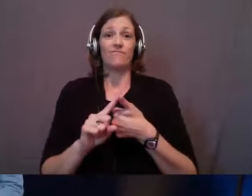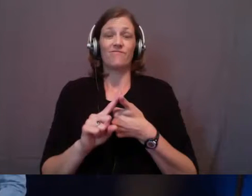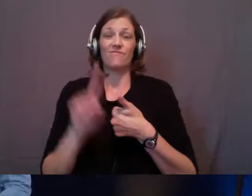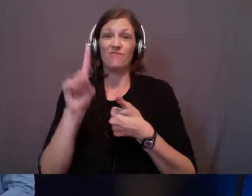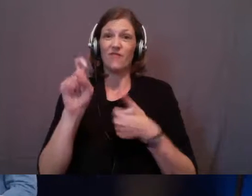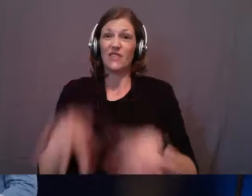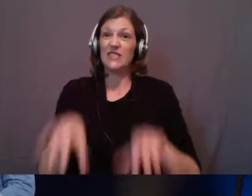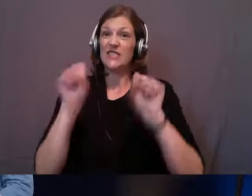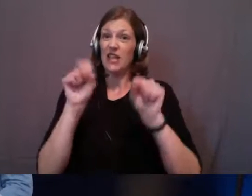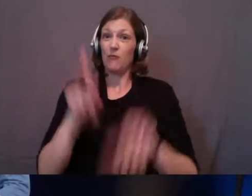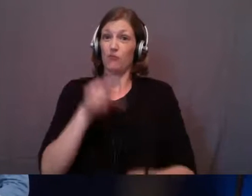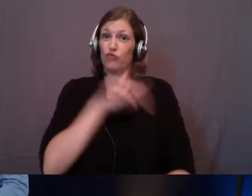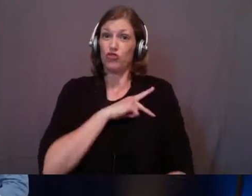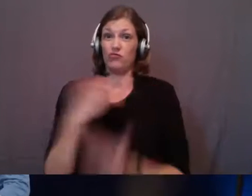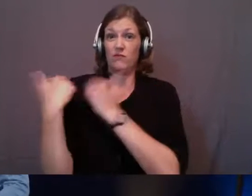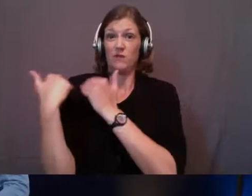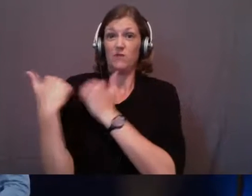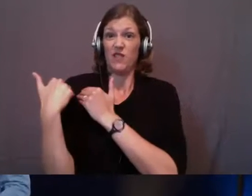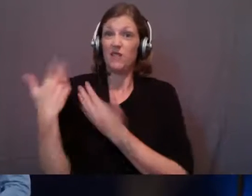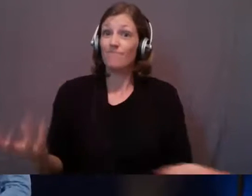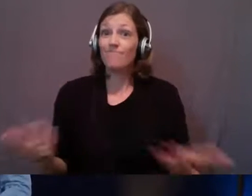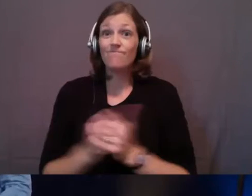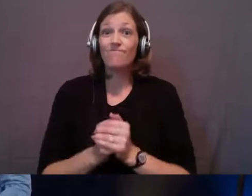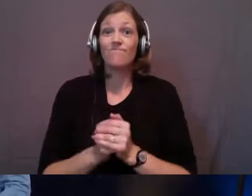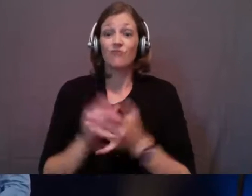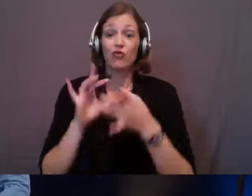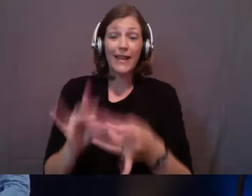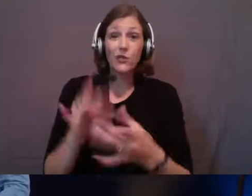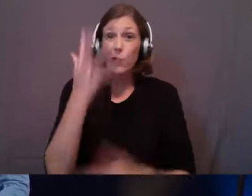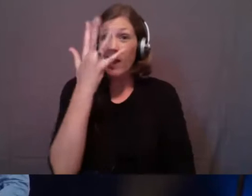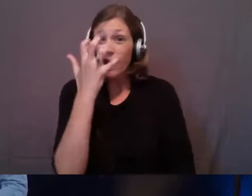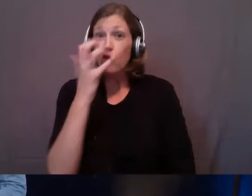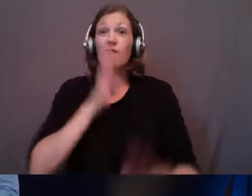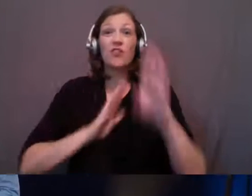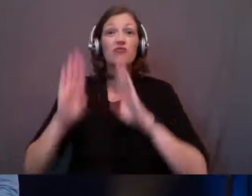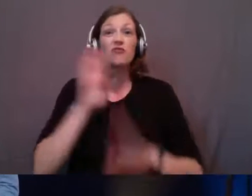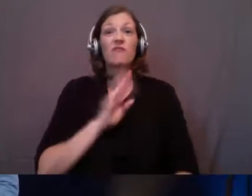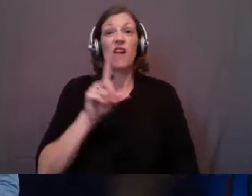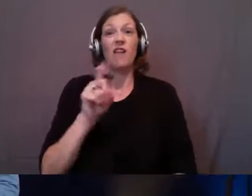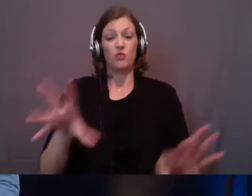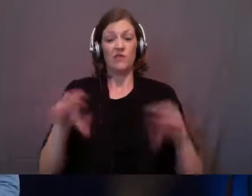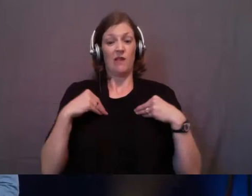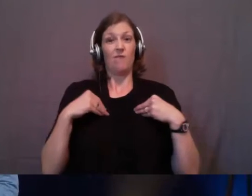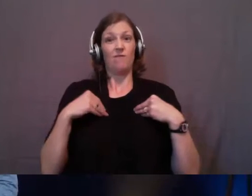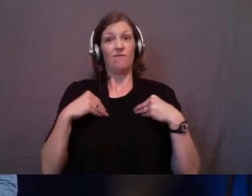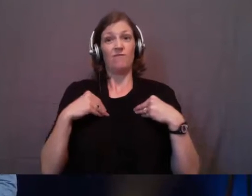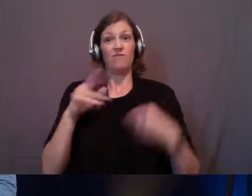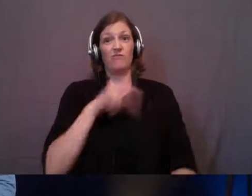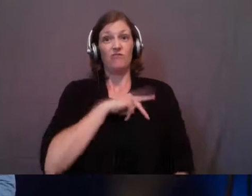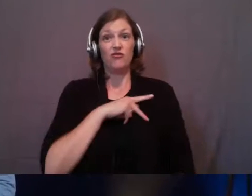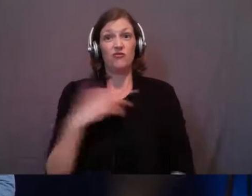personal responsibility. When it comes to anger and frustration, we have to take personal